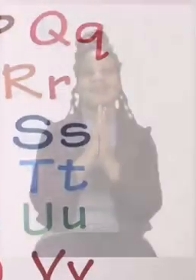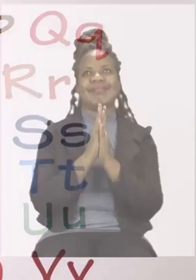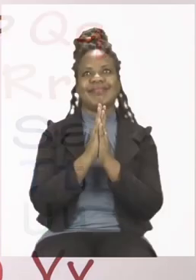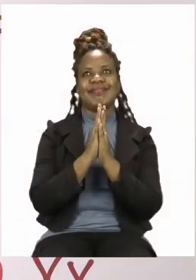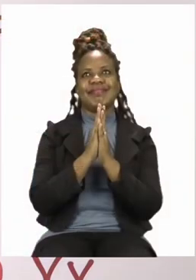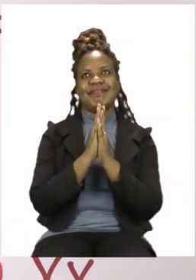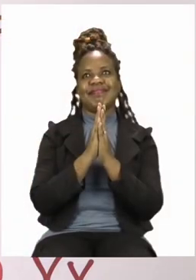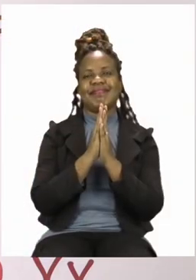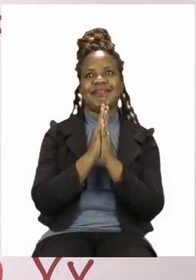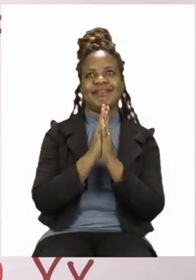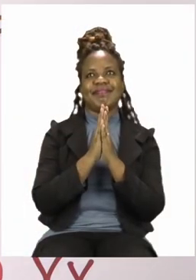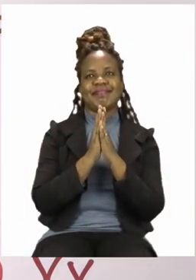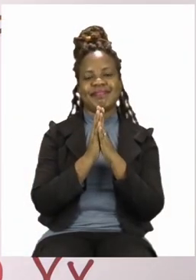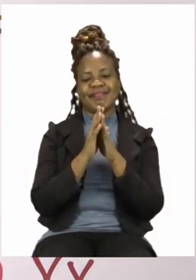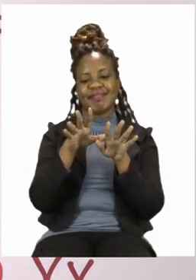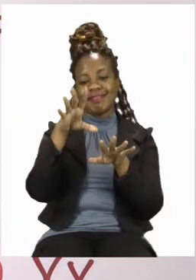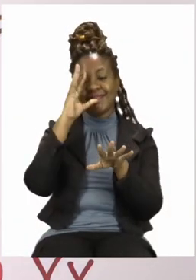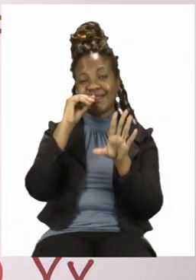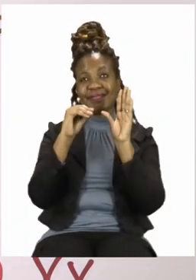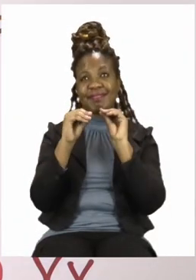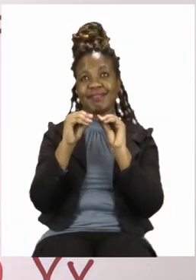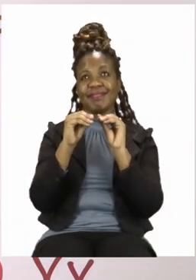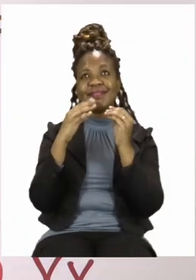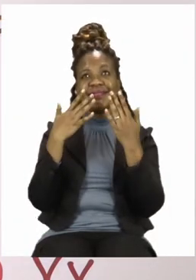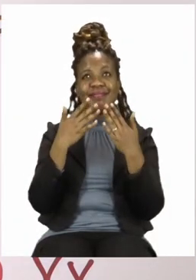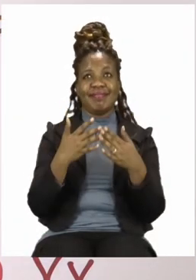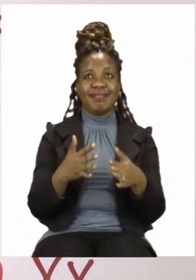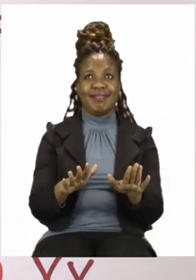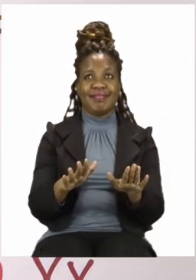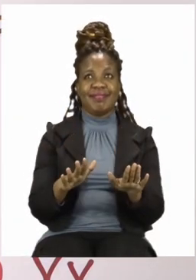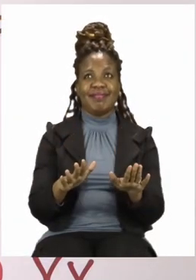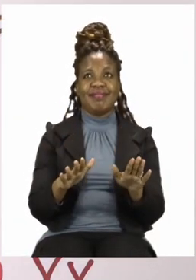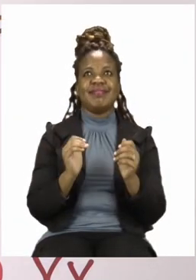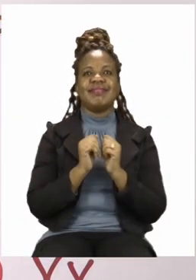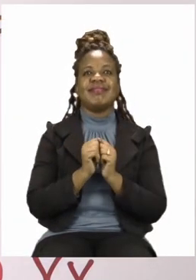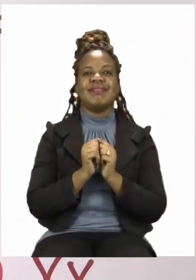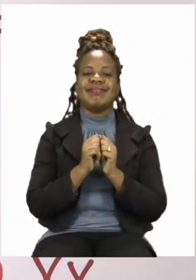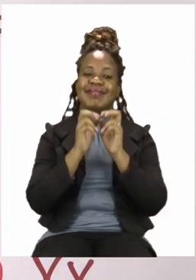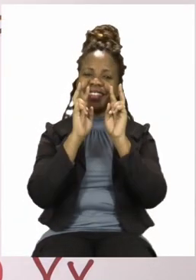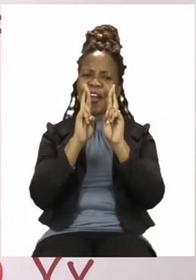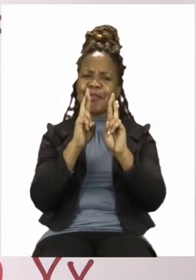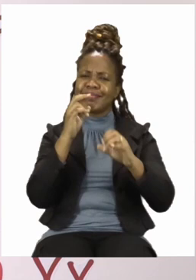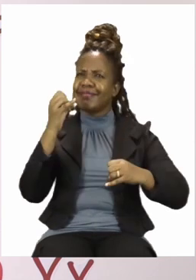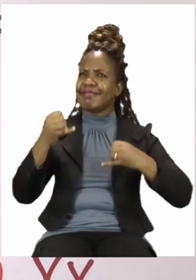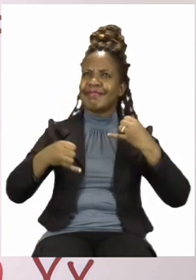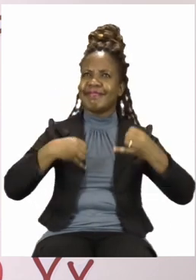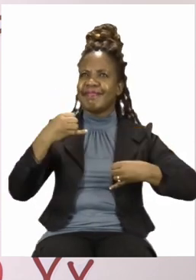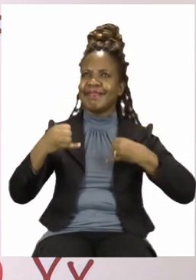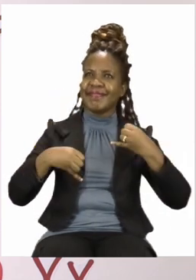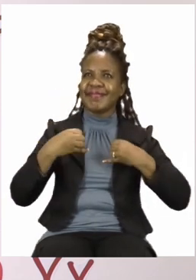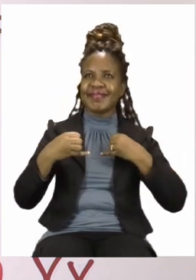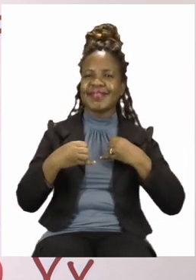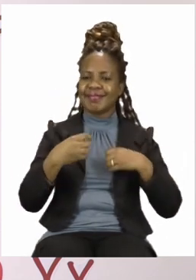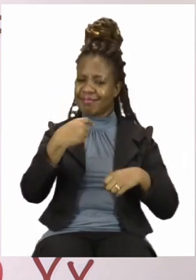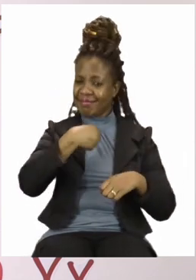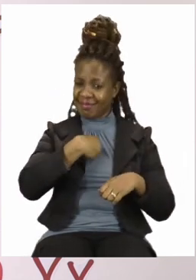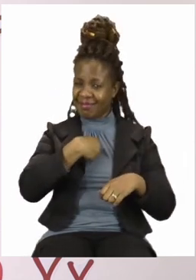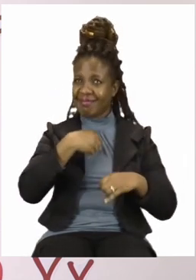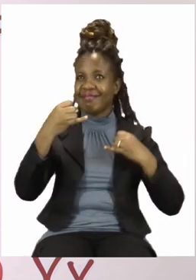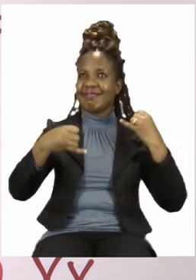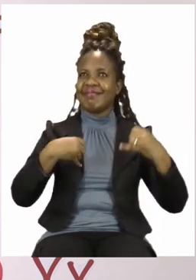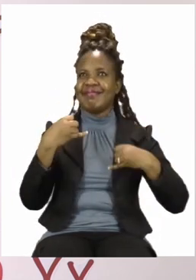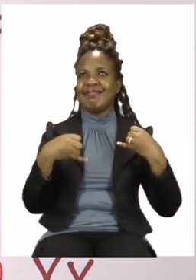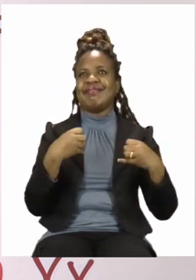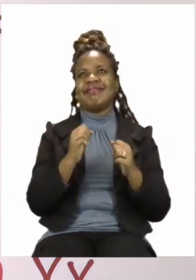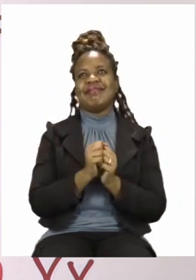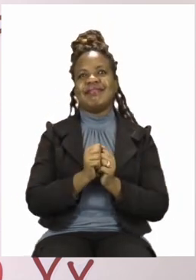Boys and girls, we have now come to the end of our lesson. I hope you had fun. I know I did. Remember,